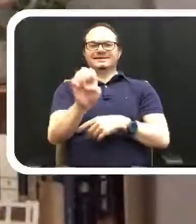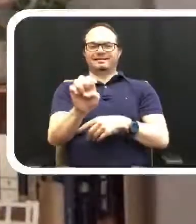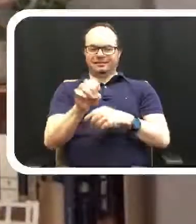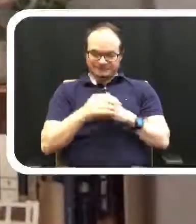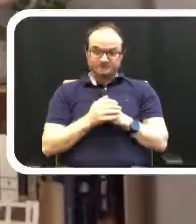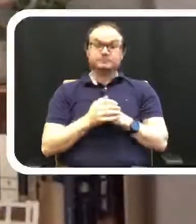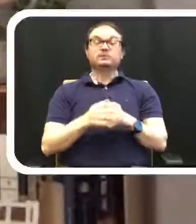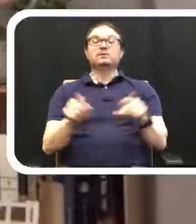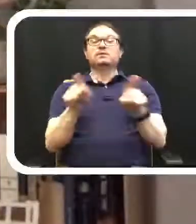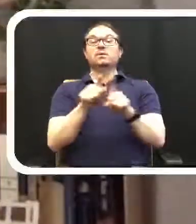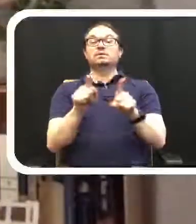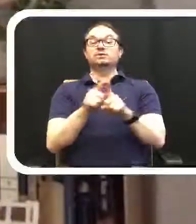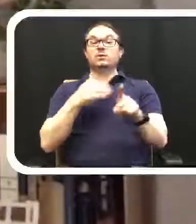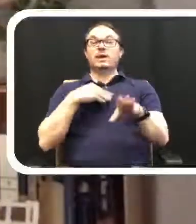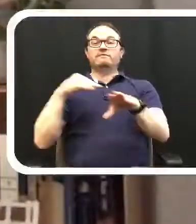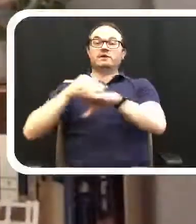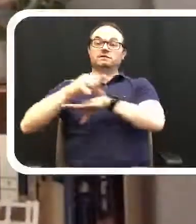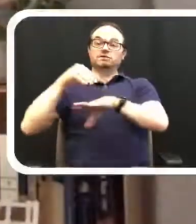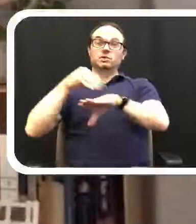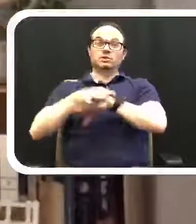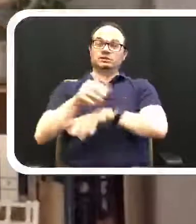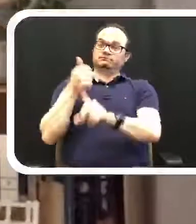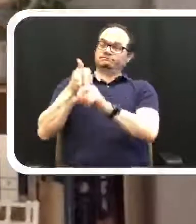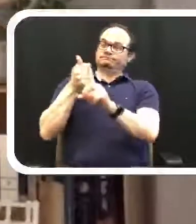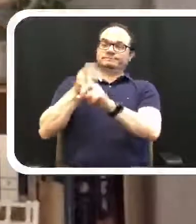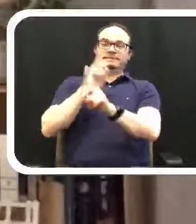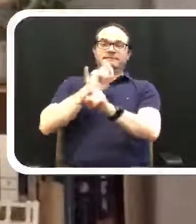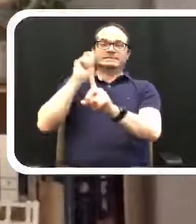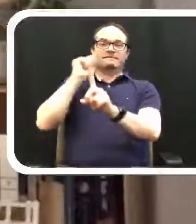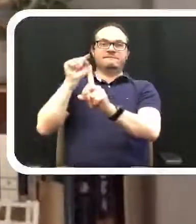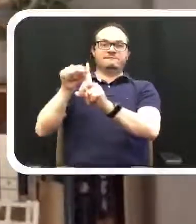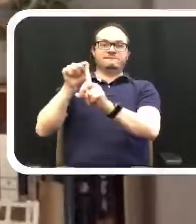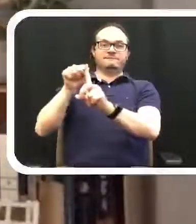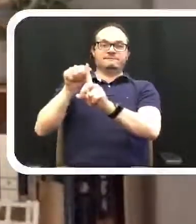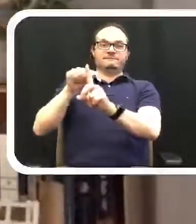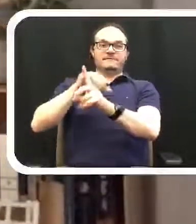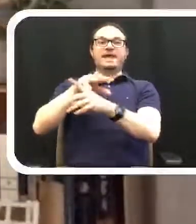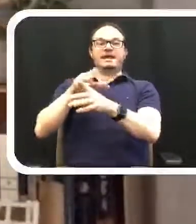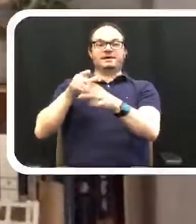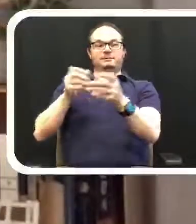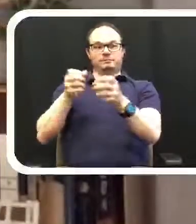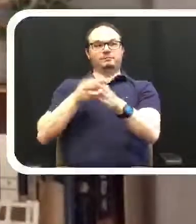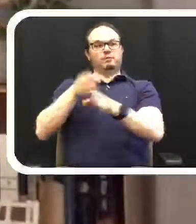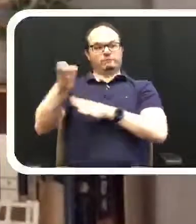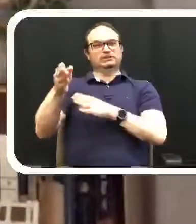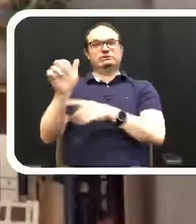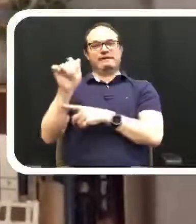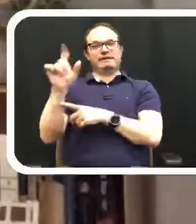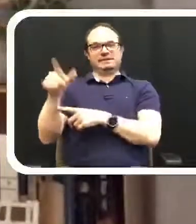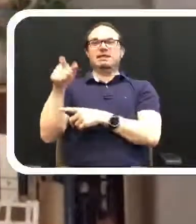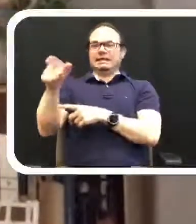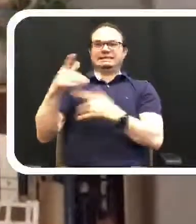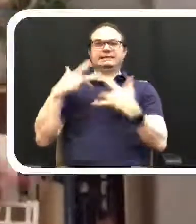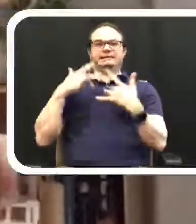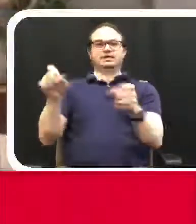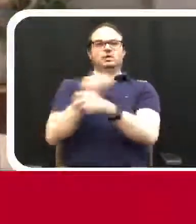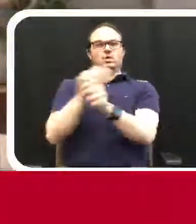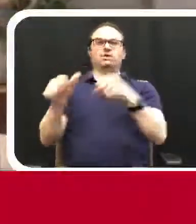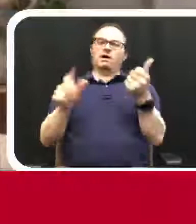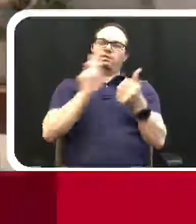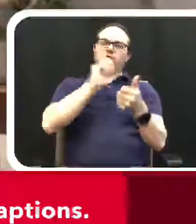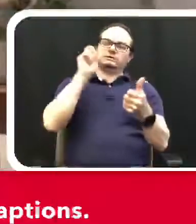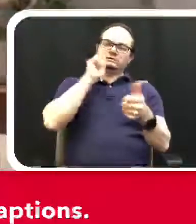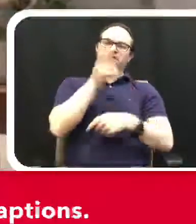have a consultant who is deaf and who is fluent in ASL and works with mostly deaf or hard of